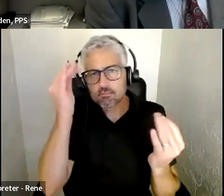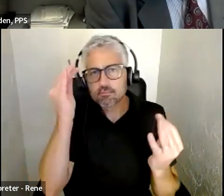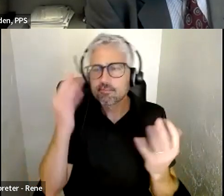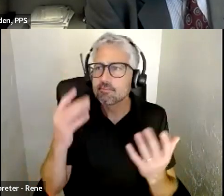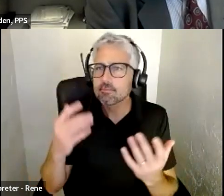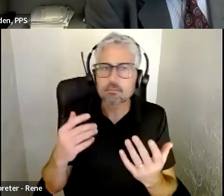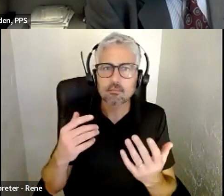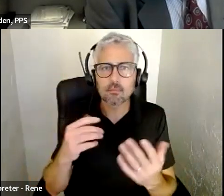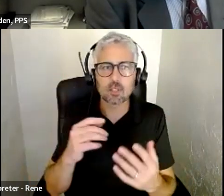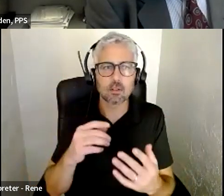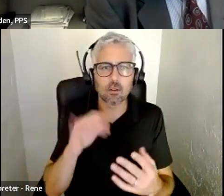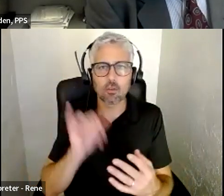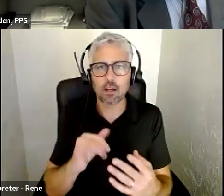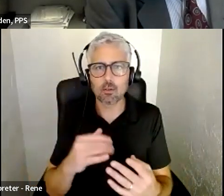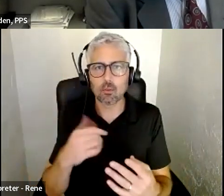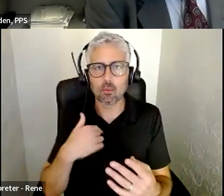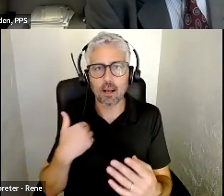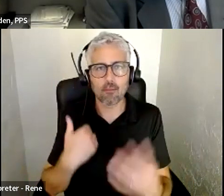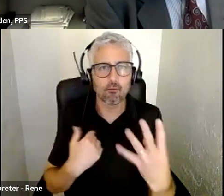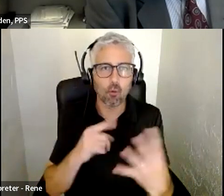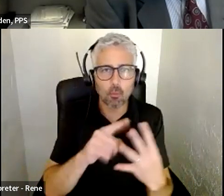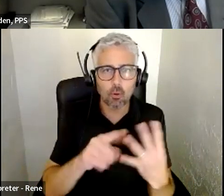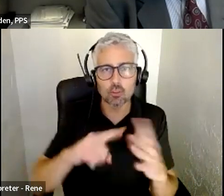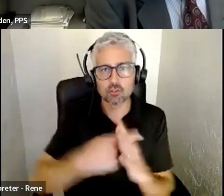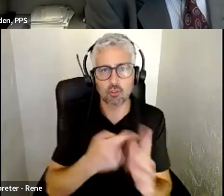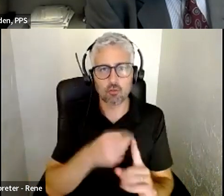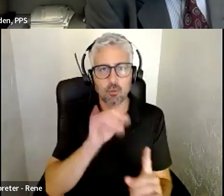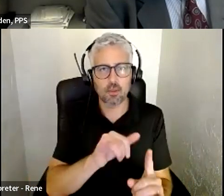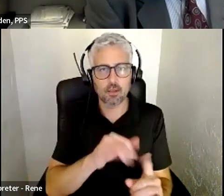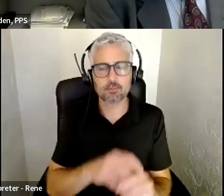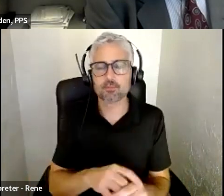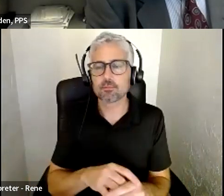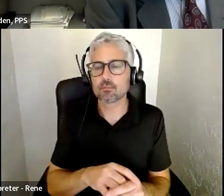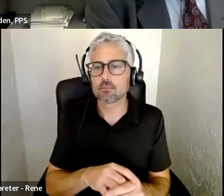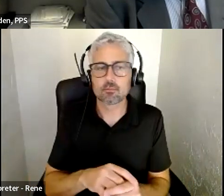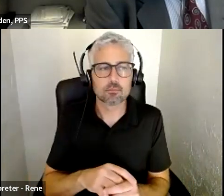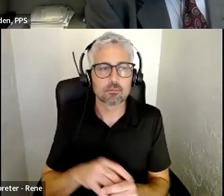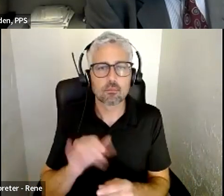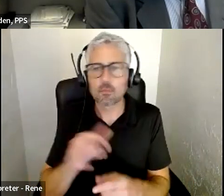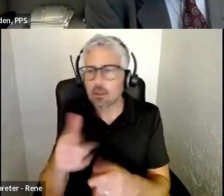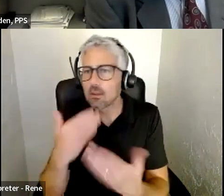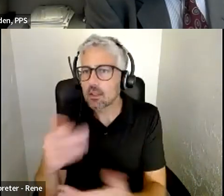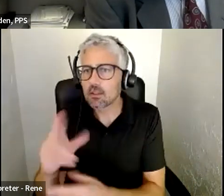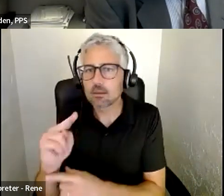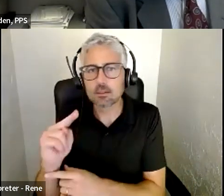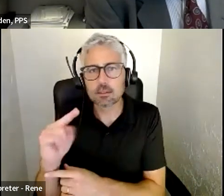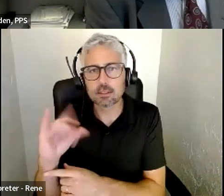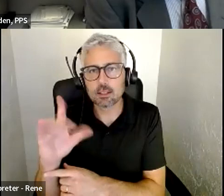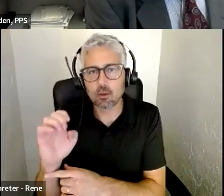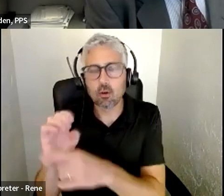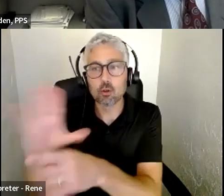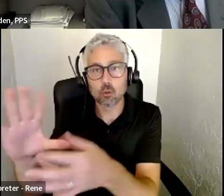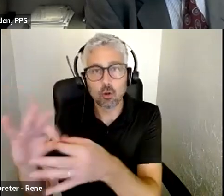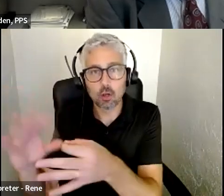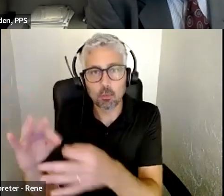some of the points we have. And then go from there. And the other thing I do want to point out, because, and thank you, Nicole, you've really made me think a little bit about like,